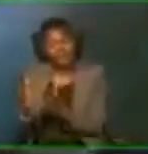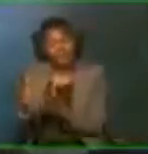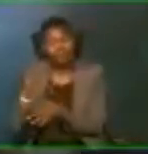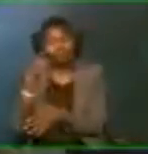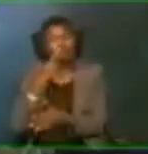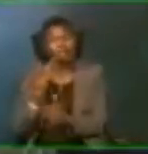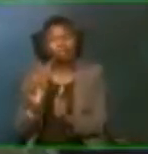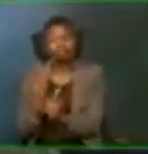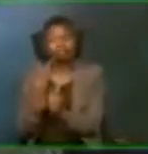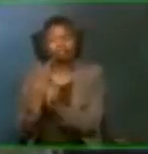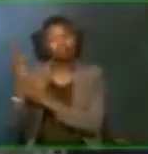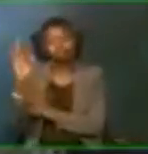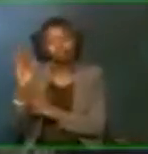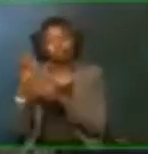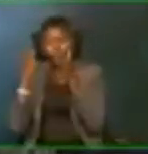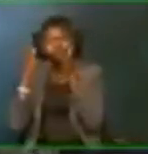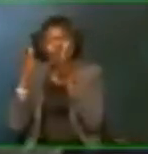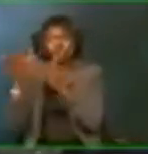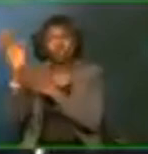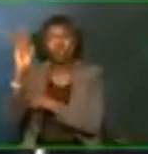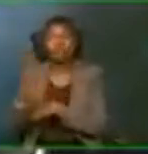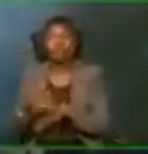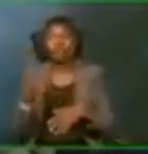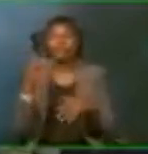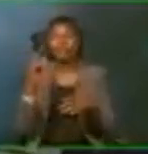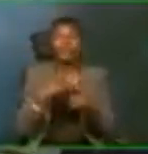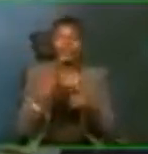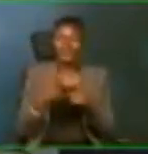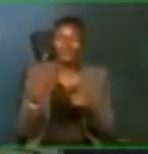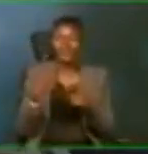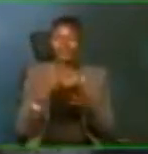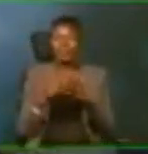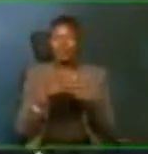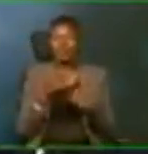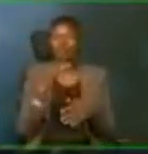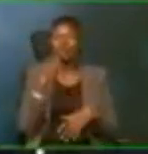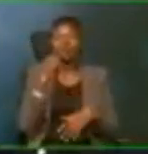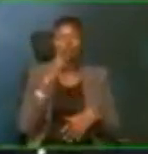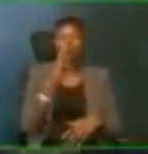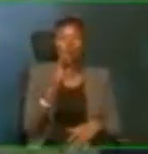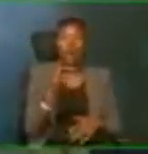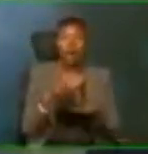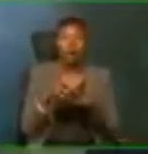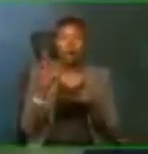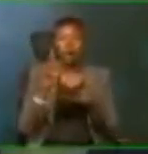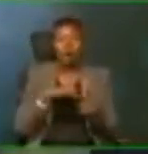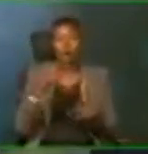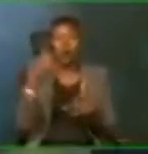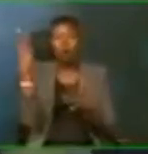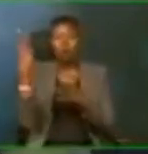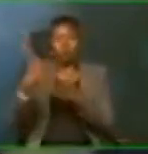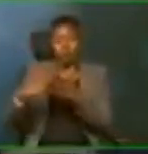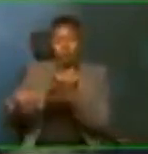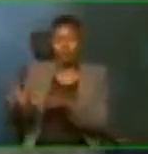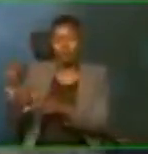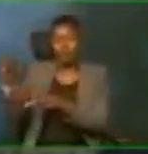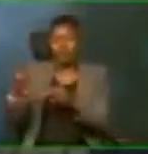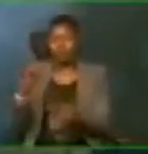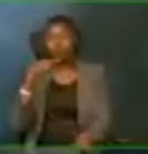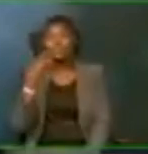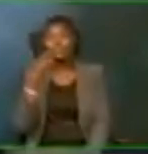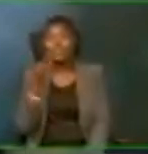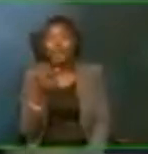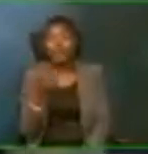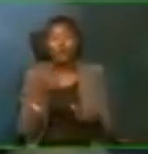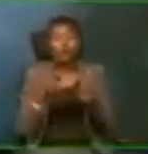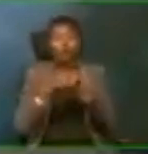then the issue of who you are, or what men say, or how they